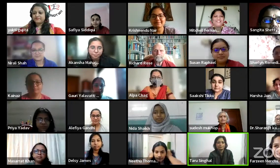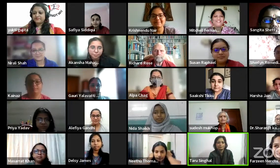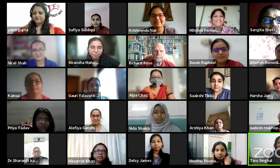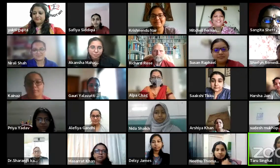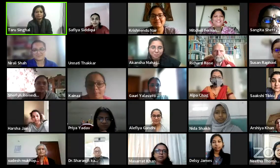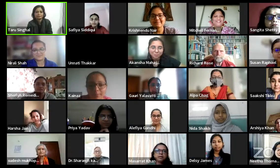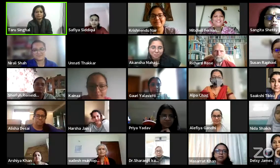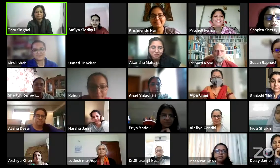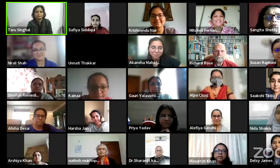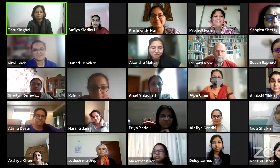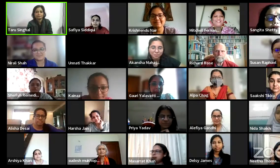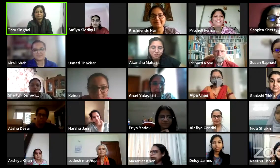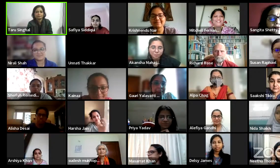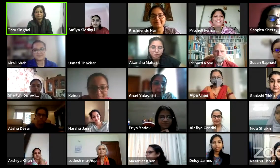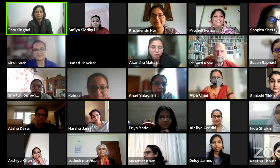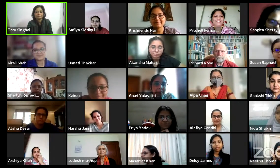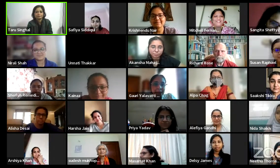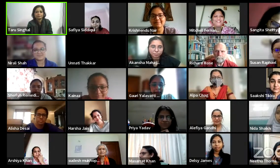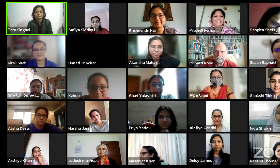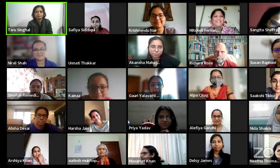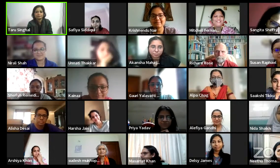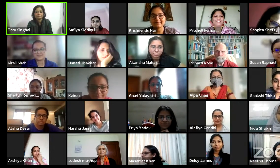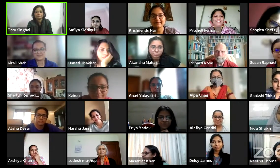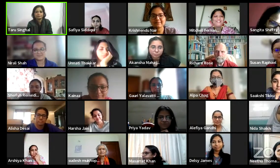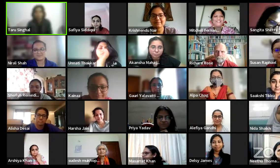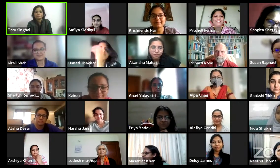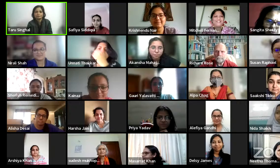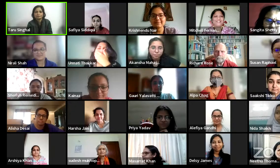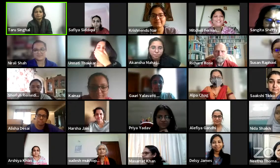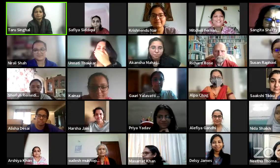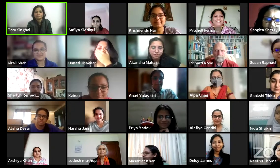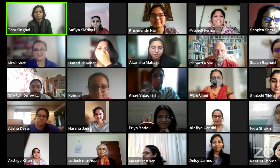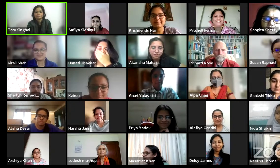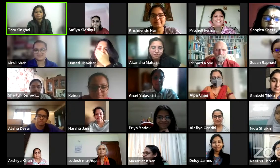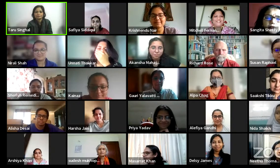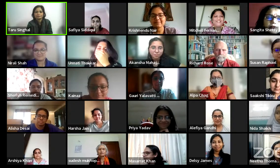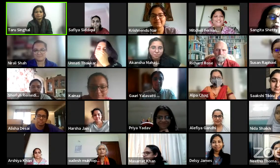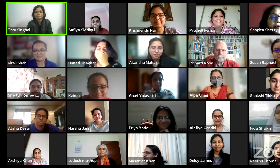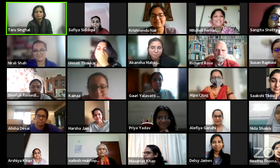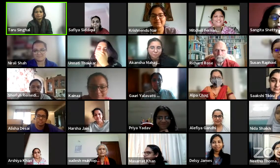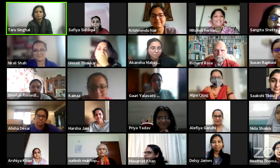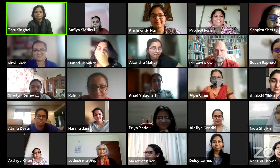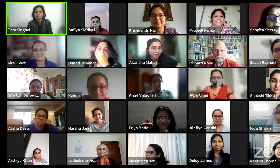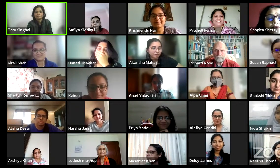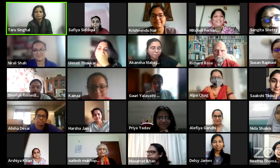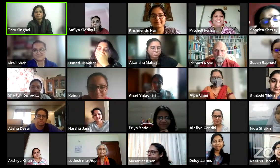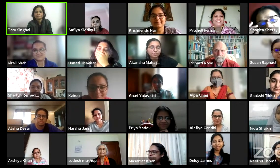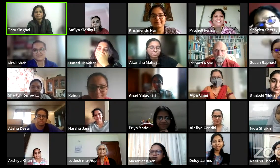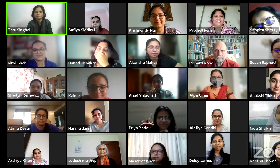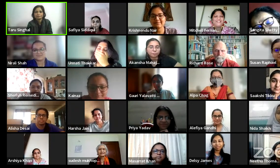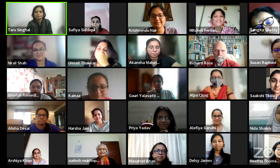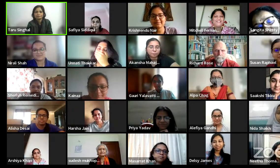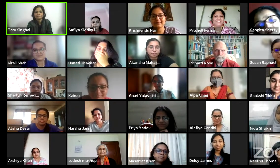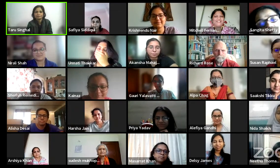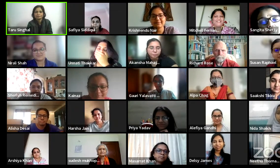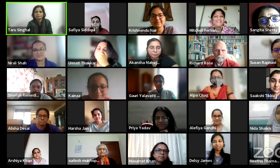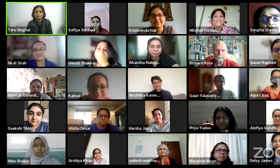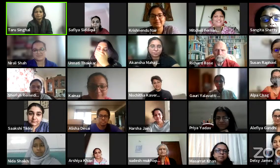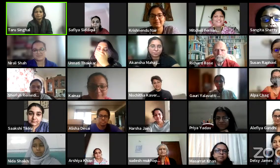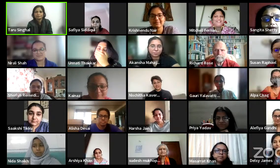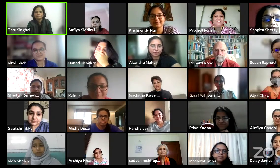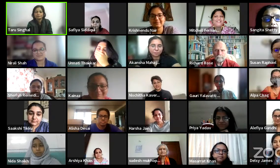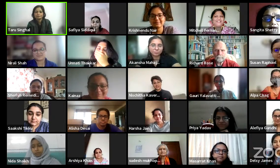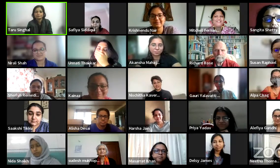Wonderful, thought-provoking session. He always leaves you with a lot of, things to ponder upon. Thank you so